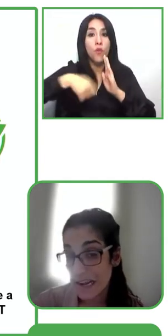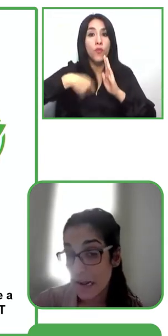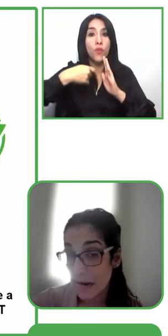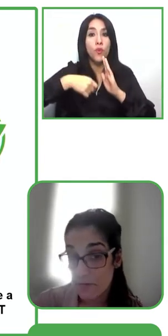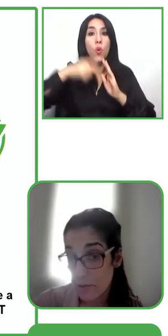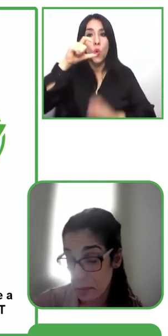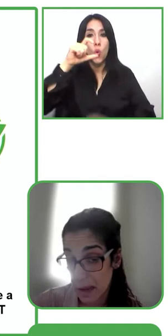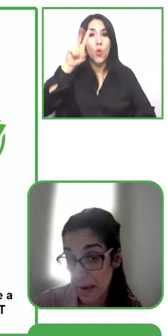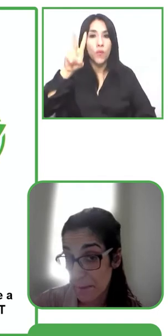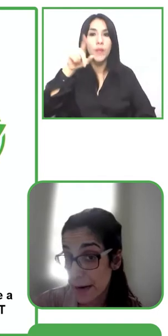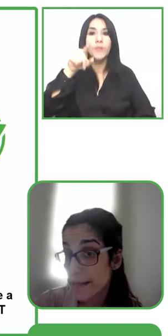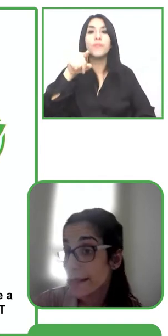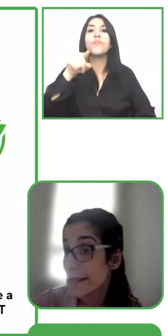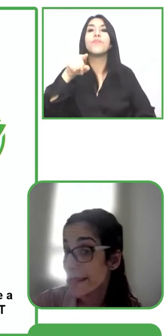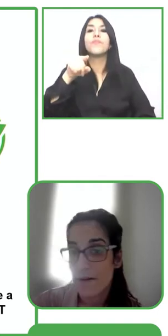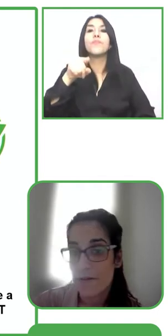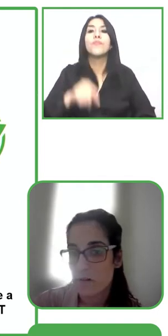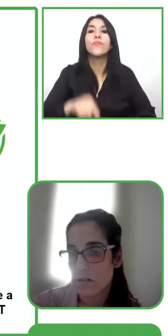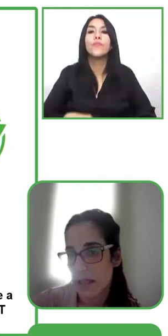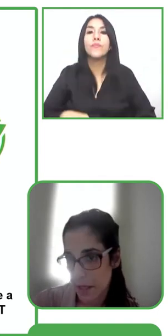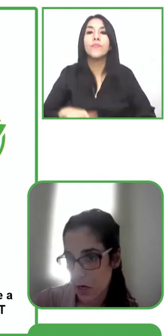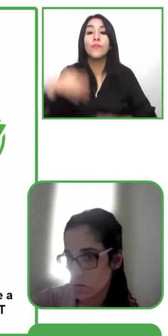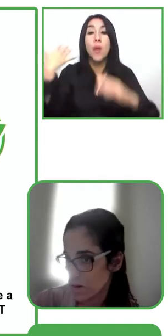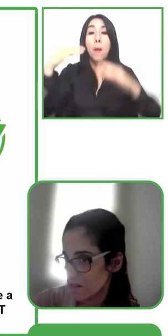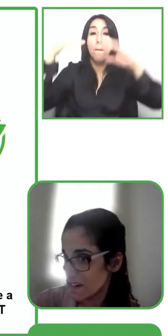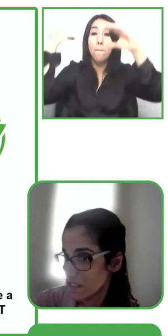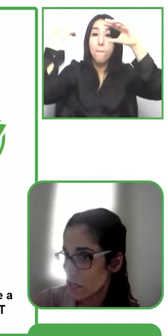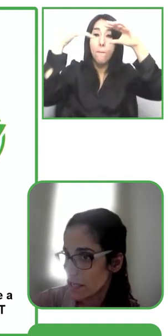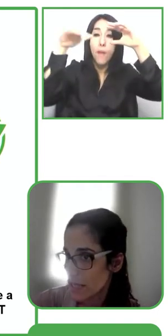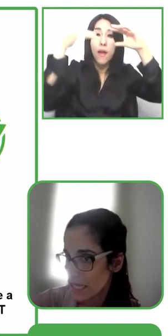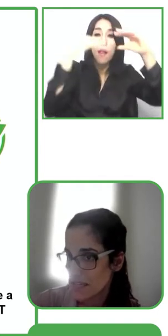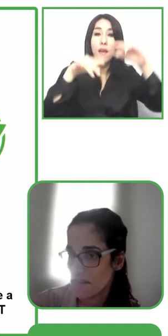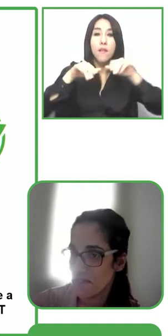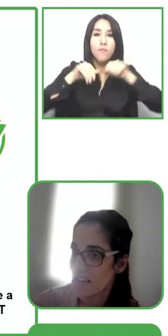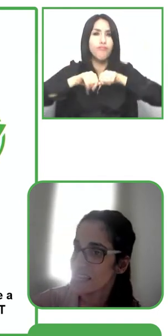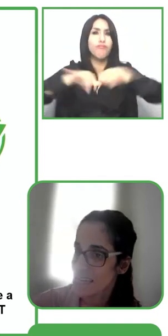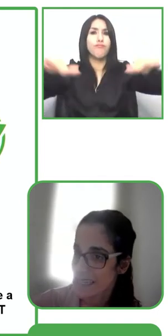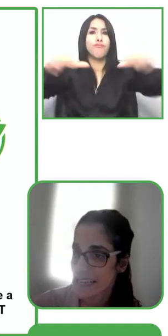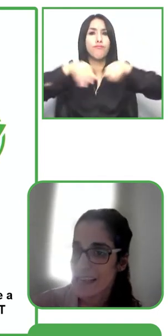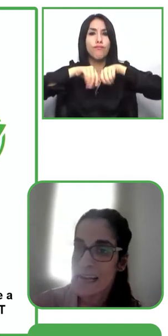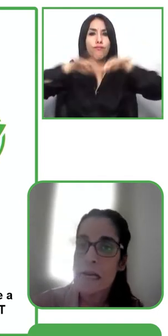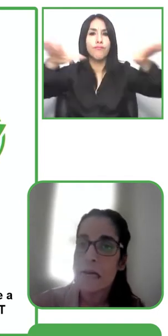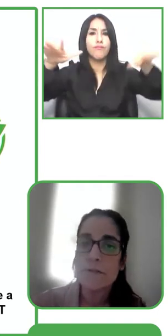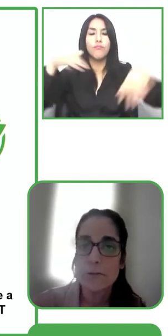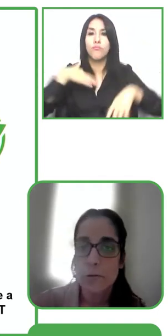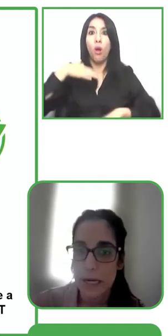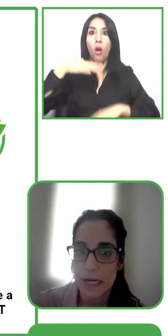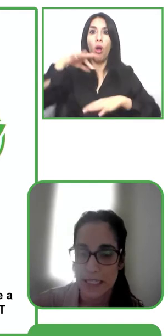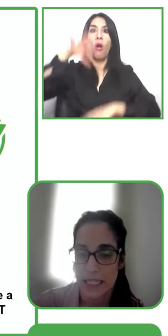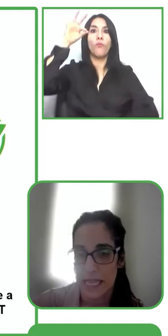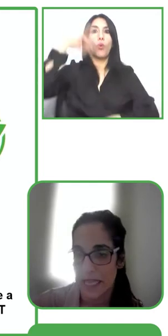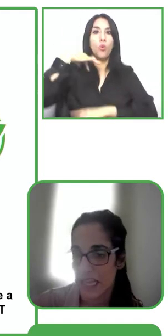video resume, and share it on social media, which is how I became a part